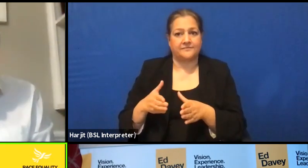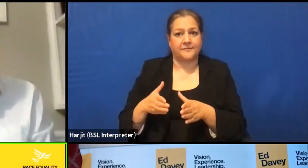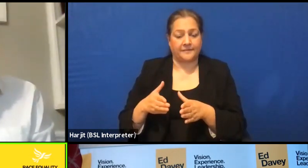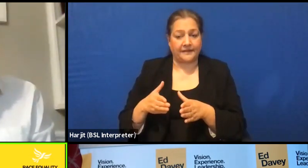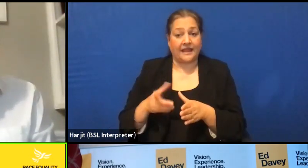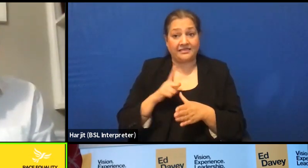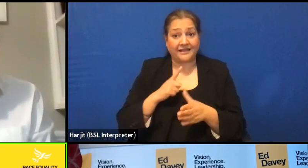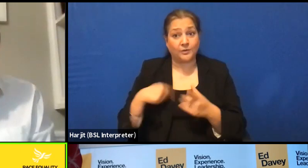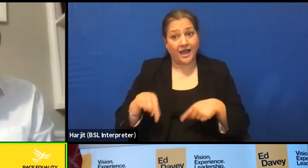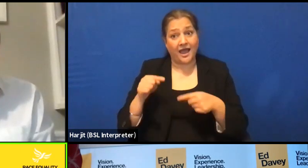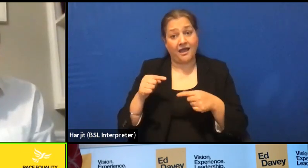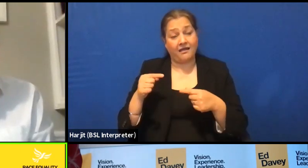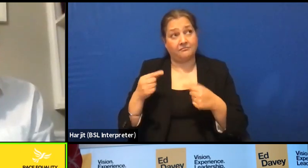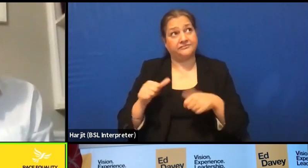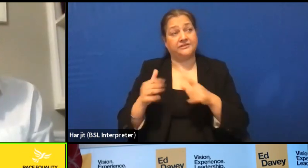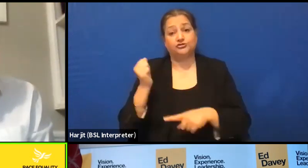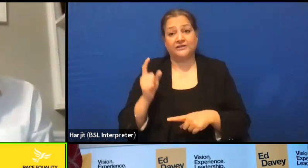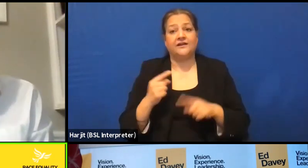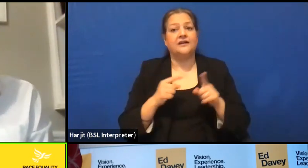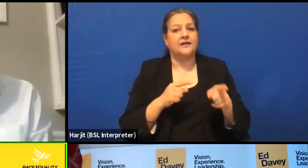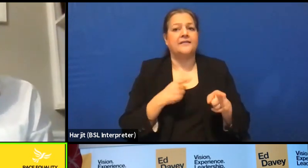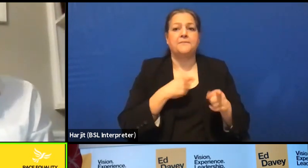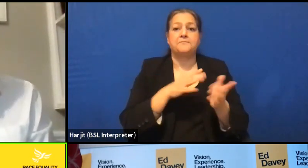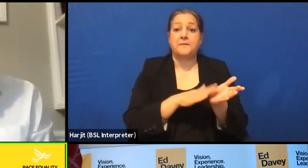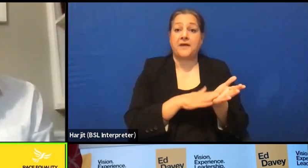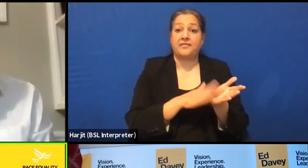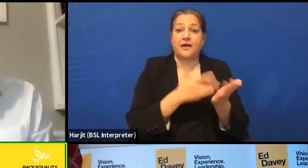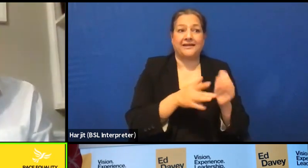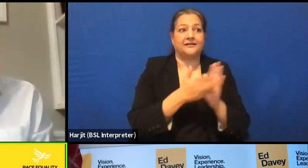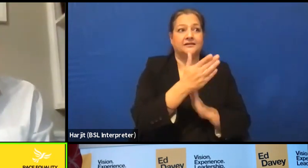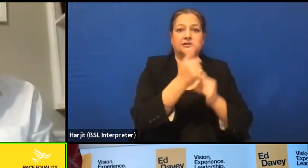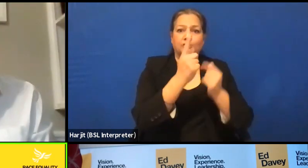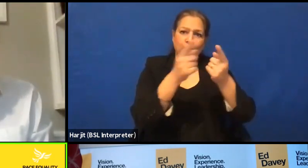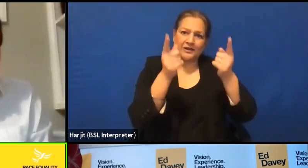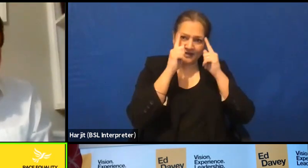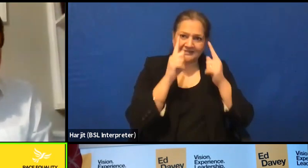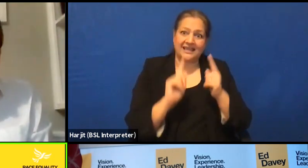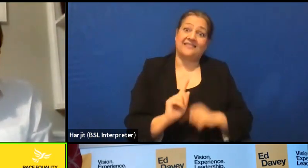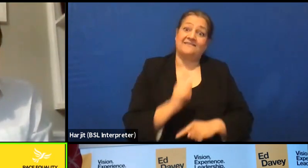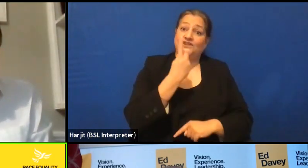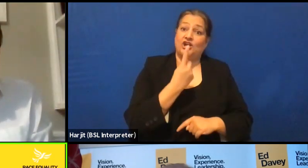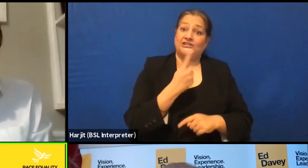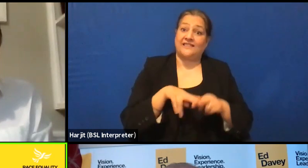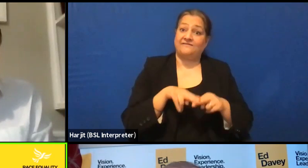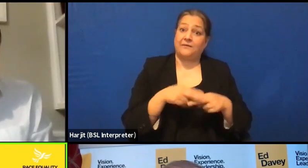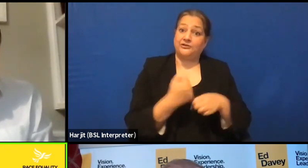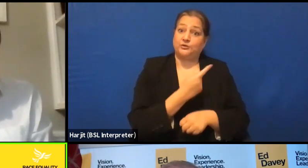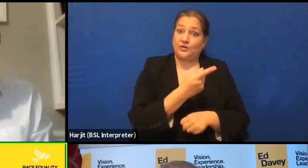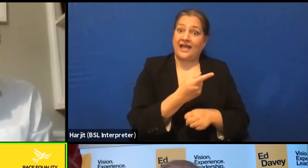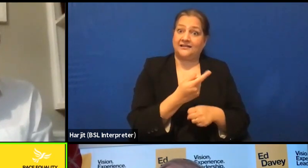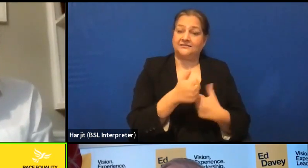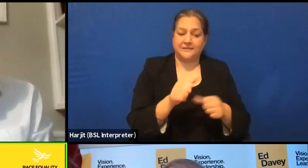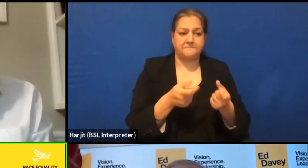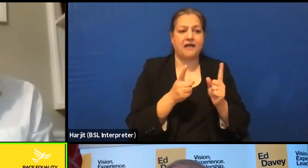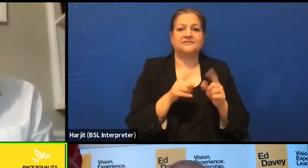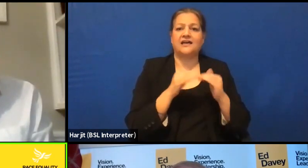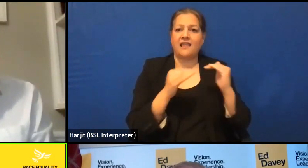to university, the first in the family to do that at a master's level. And that's where she met my father. And actually it